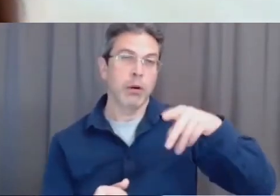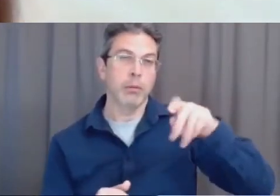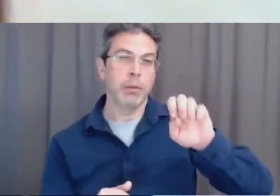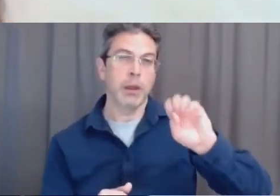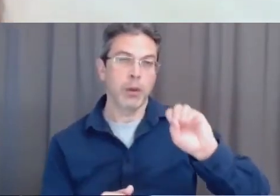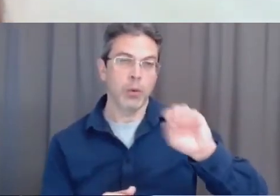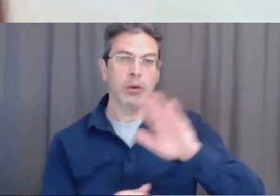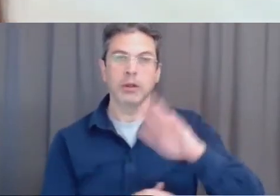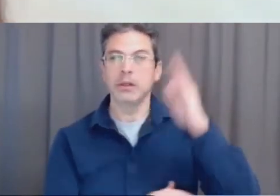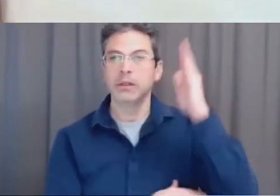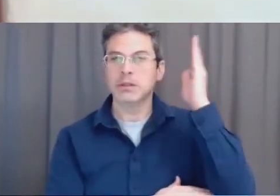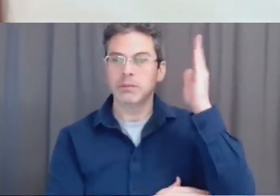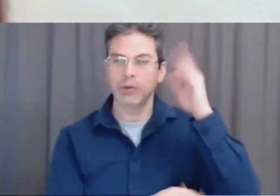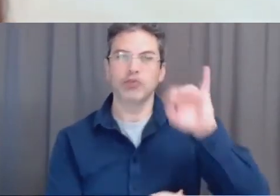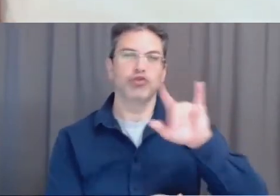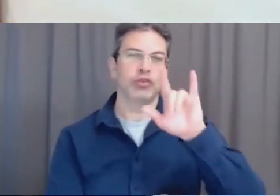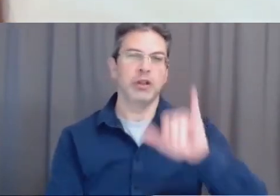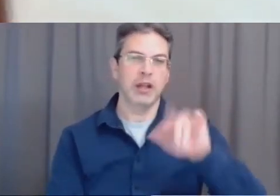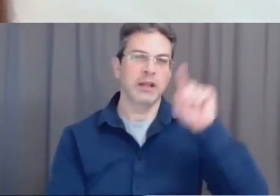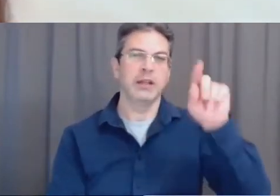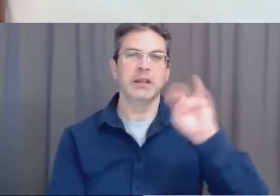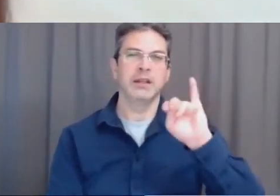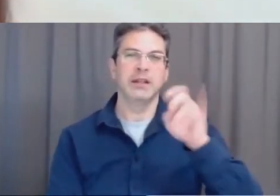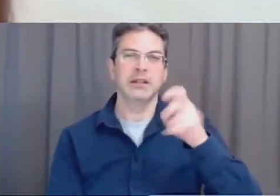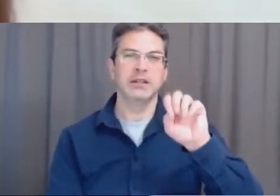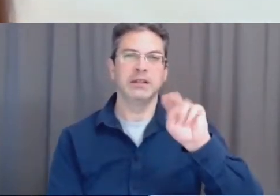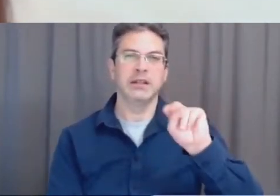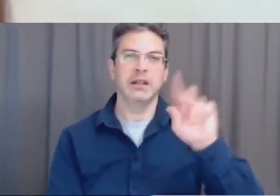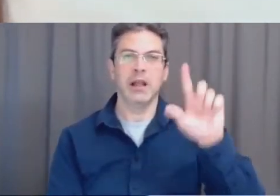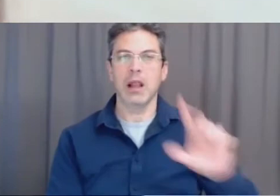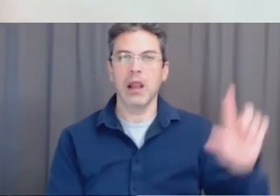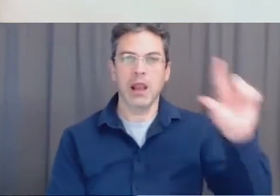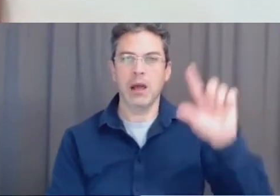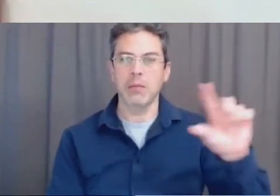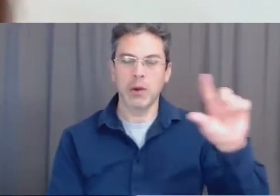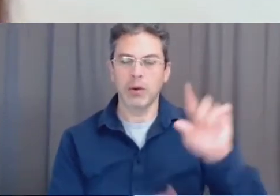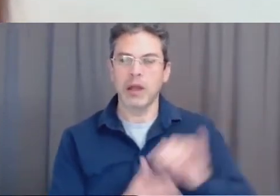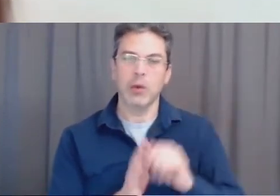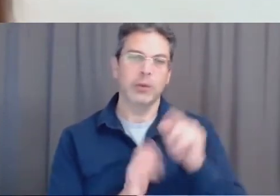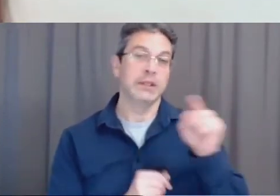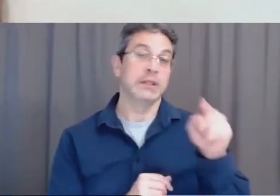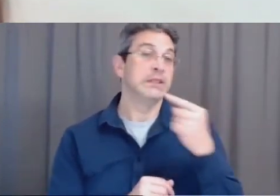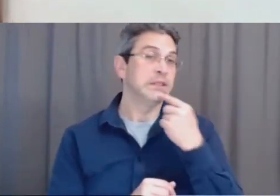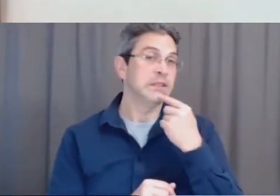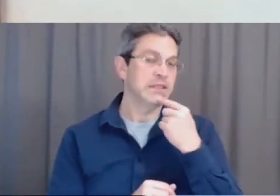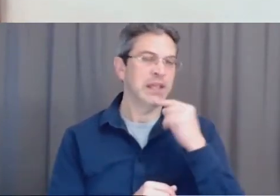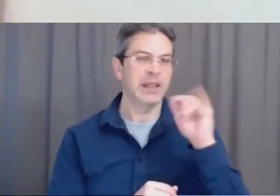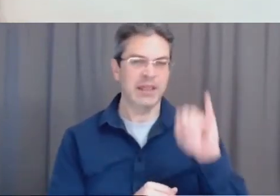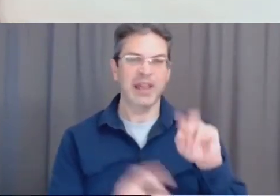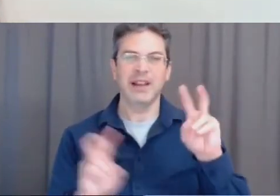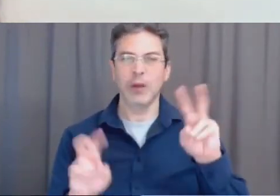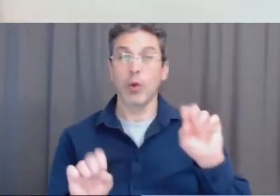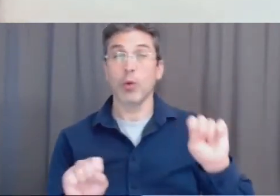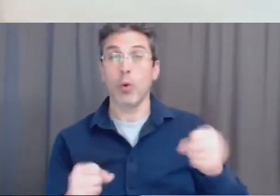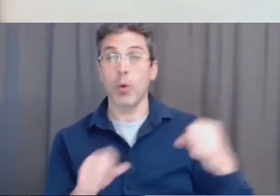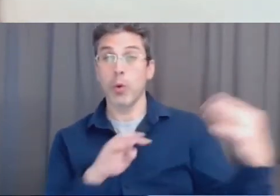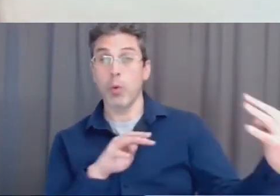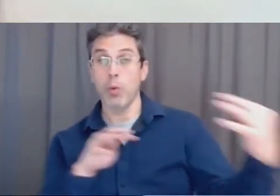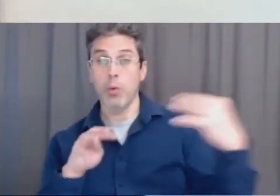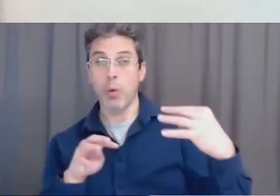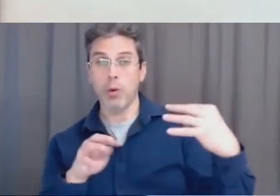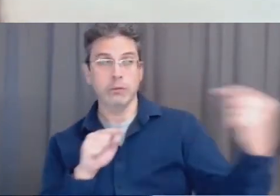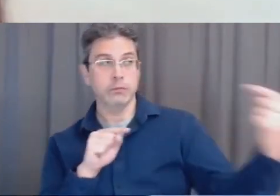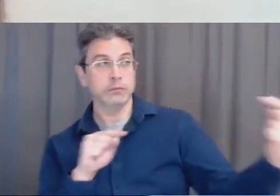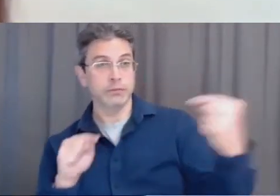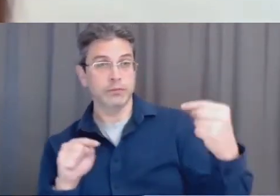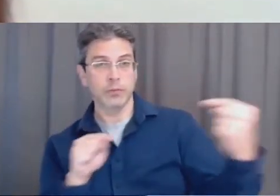Nixon Library, there's very much a framing of, you know, this in those terms. So I think we may see a shift away